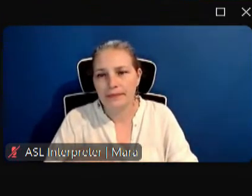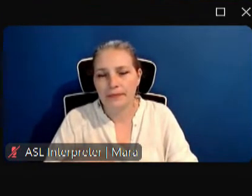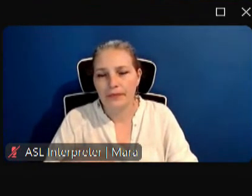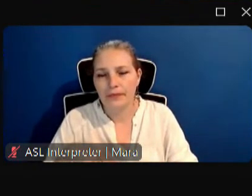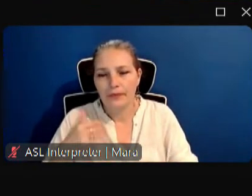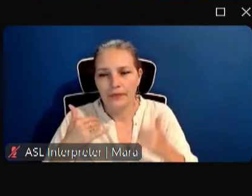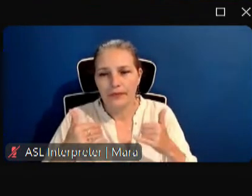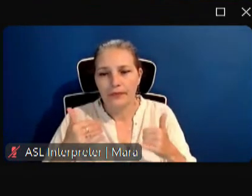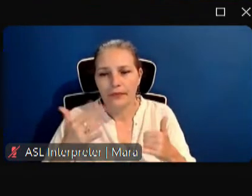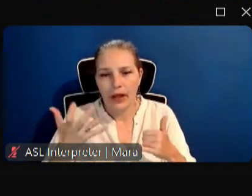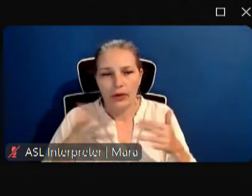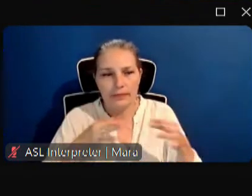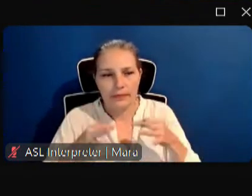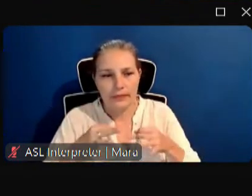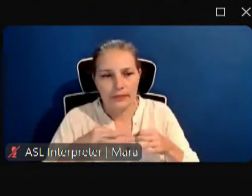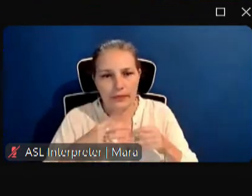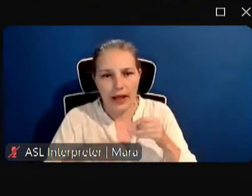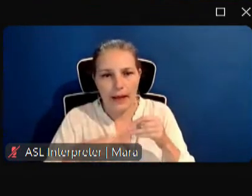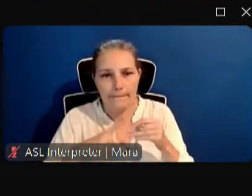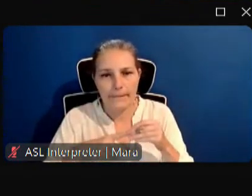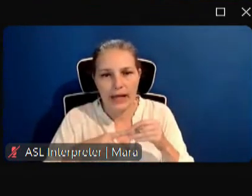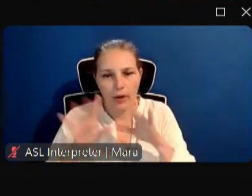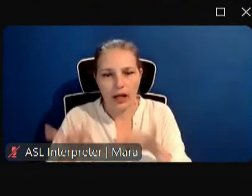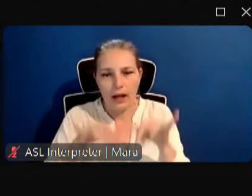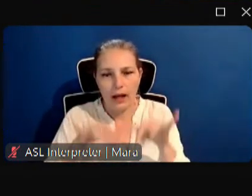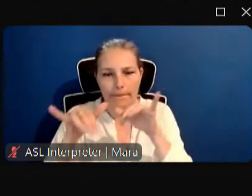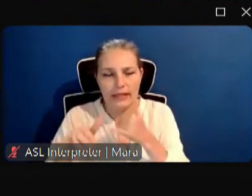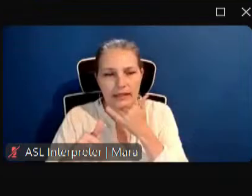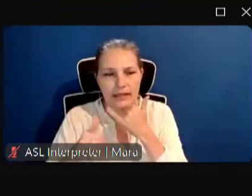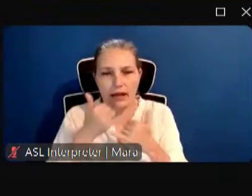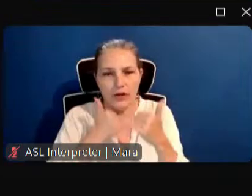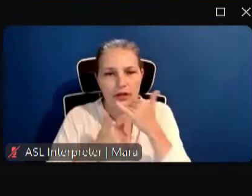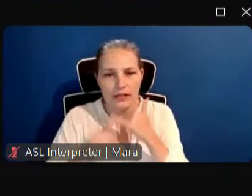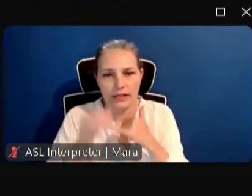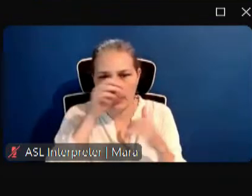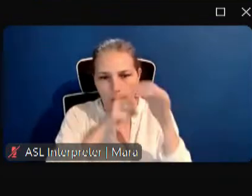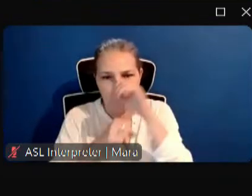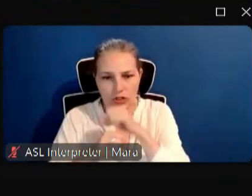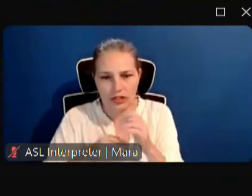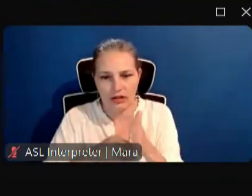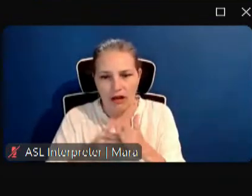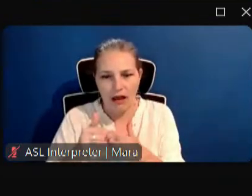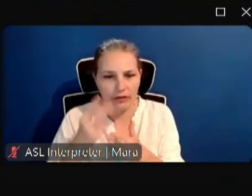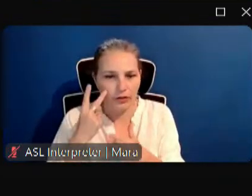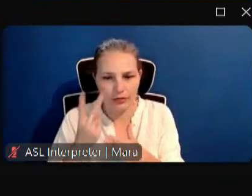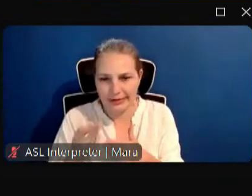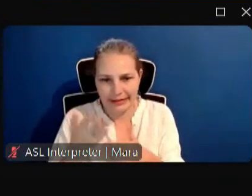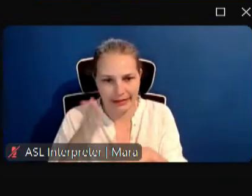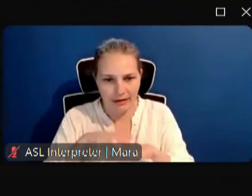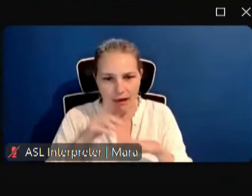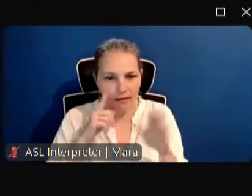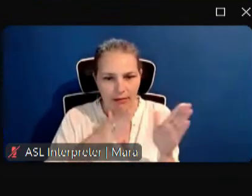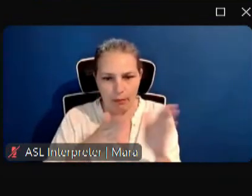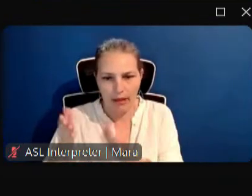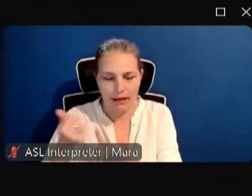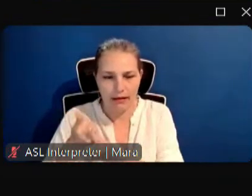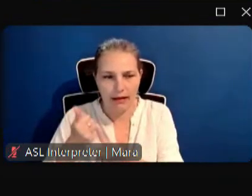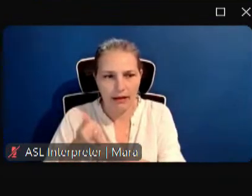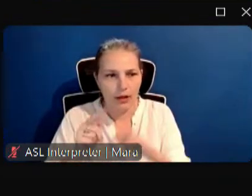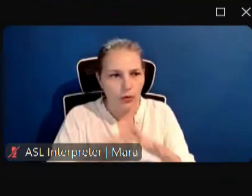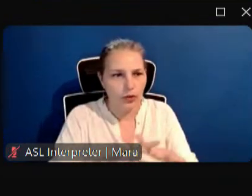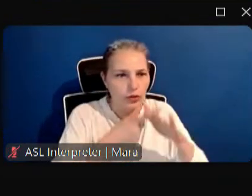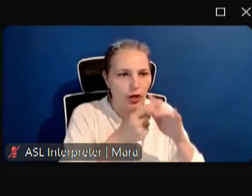Today, I would like to talk about some common errors and omissions that are seen on plans. So first, we'll start with